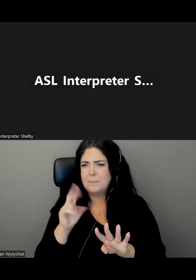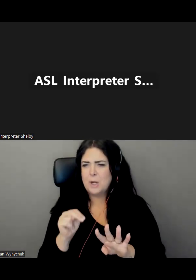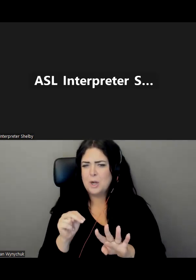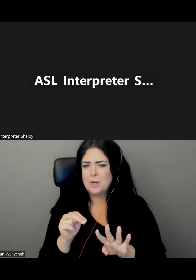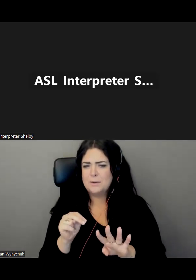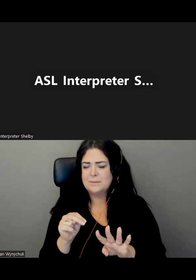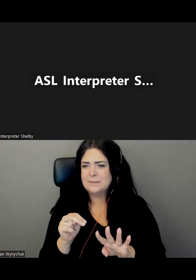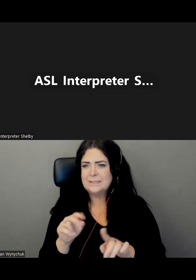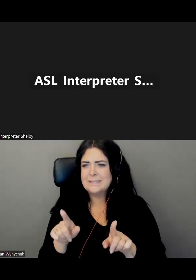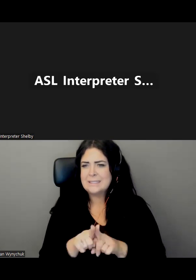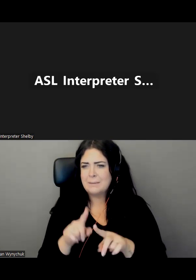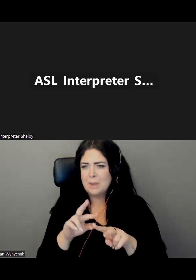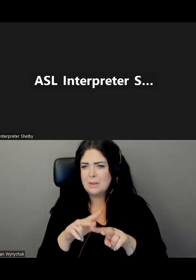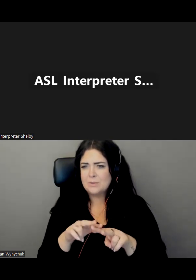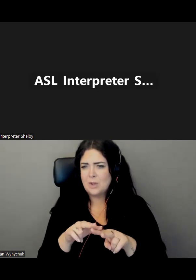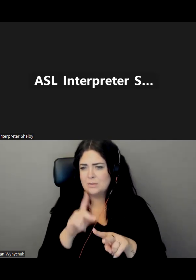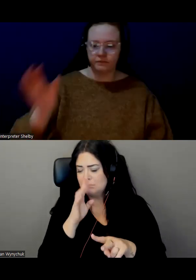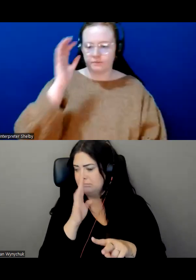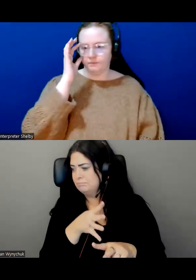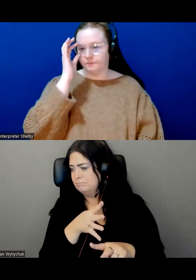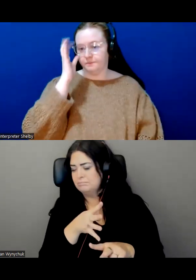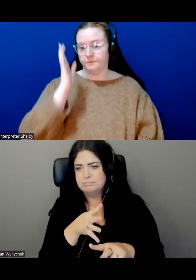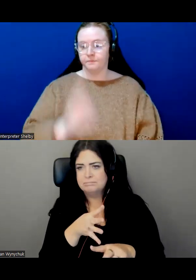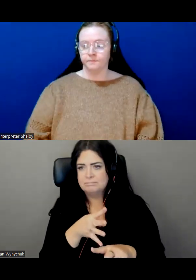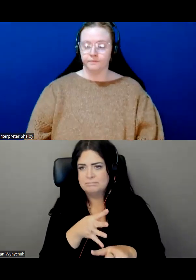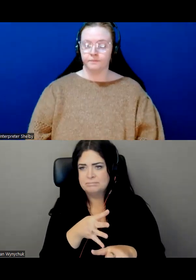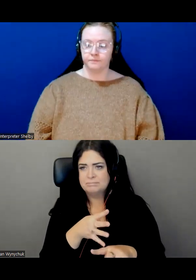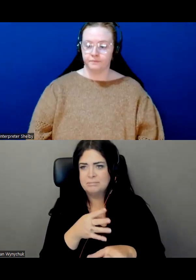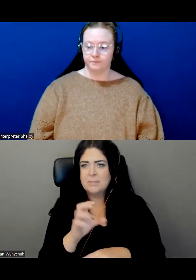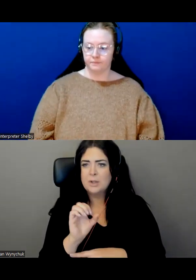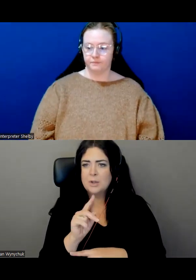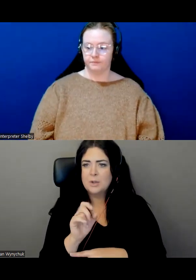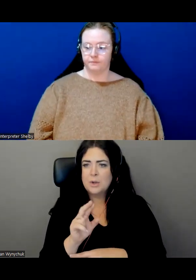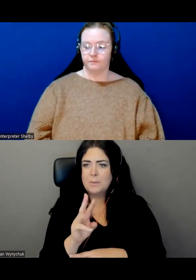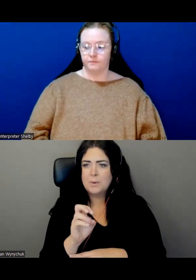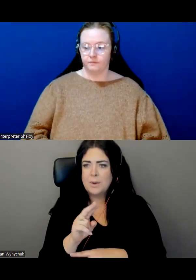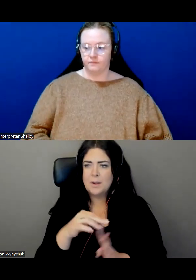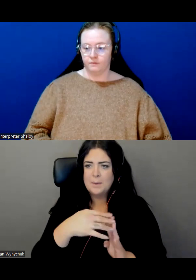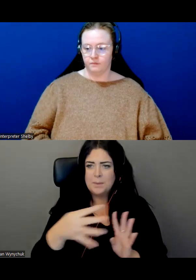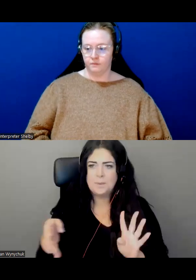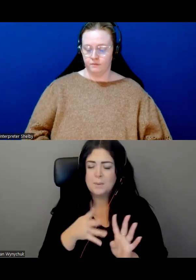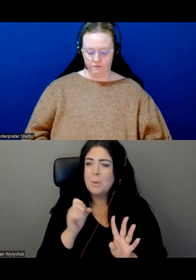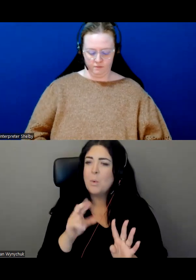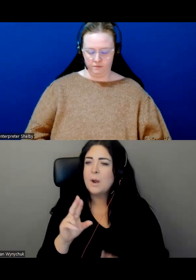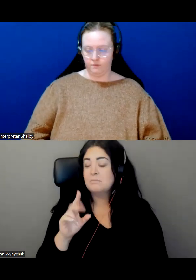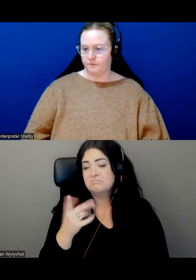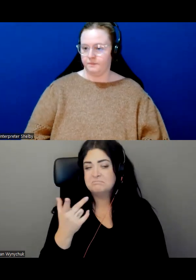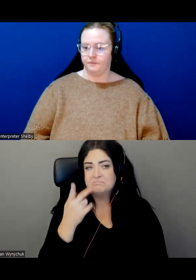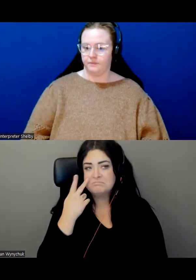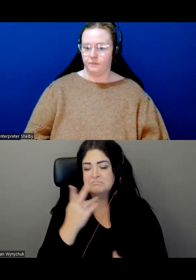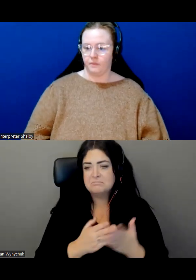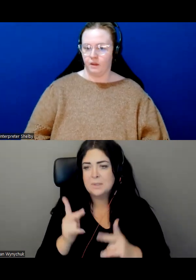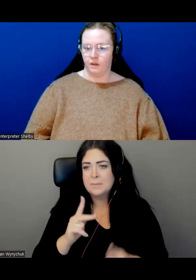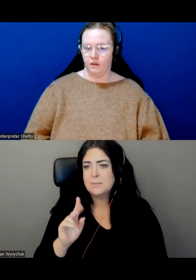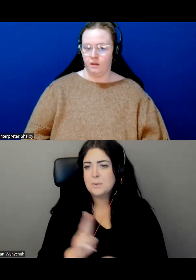like the salt. So they Hmm. avoid it completely. So if you just take like copper wire, some people use like copper shavings, I've heard, and just like kind of